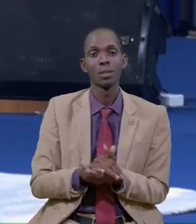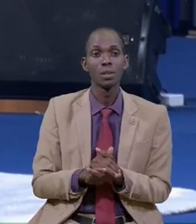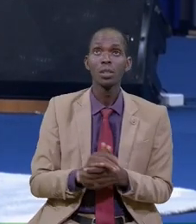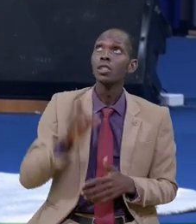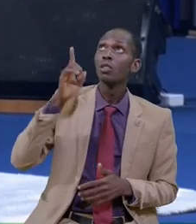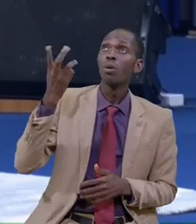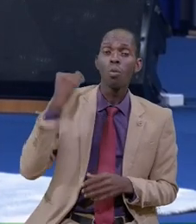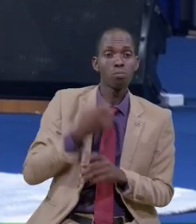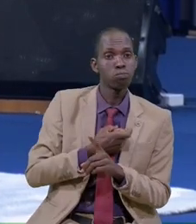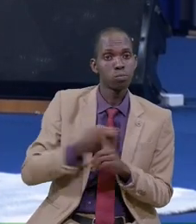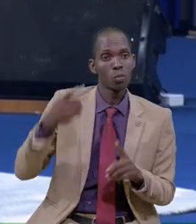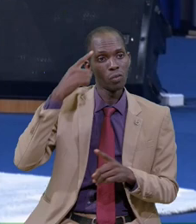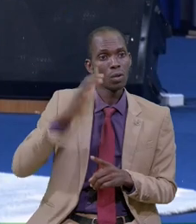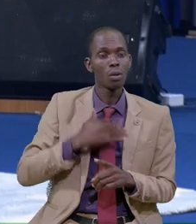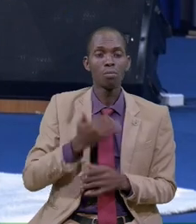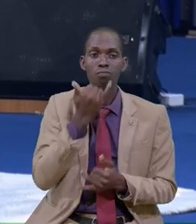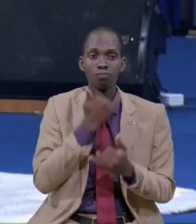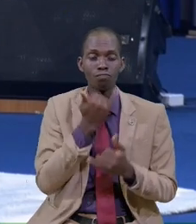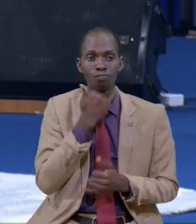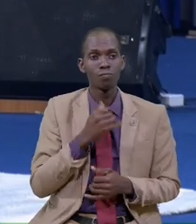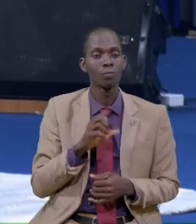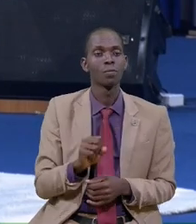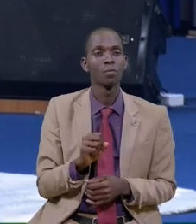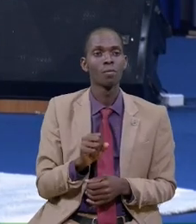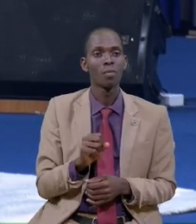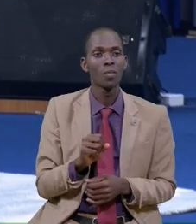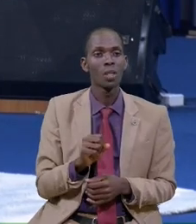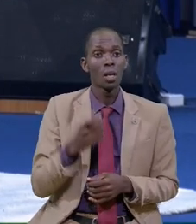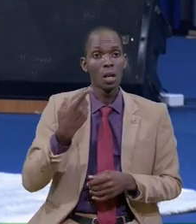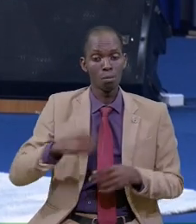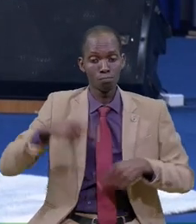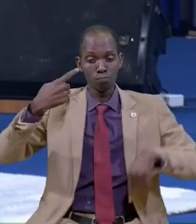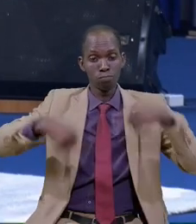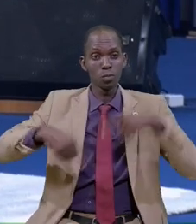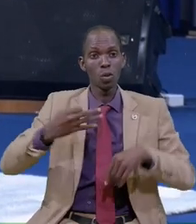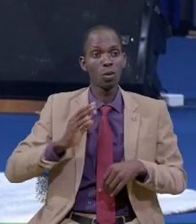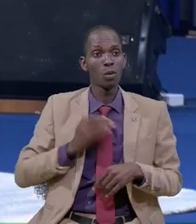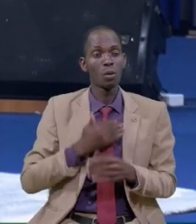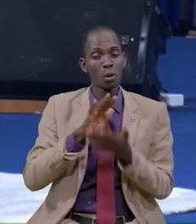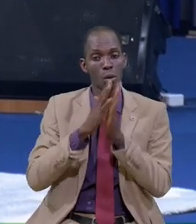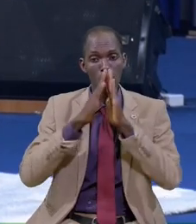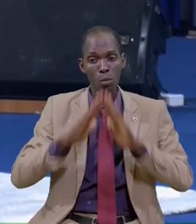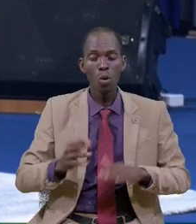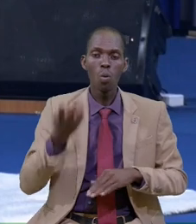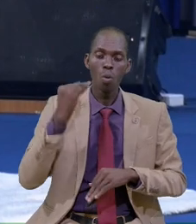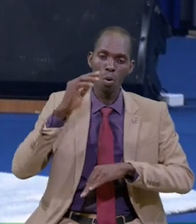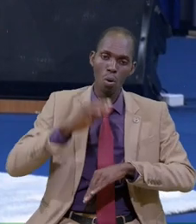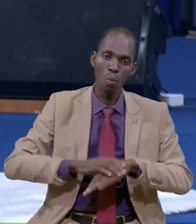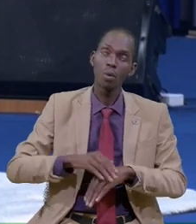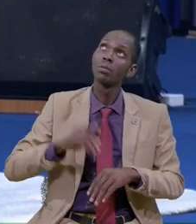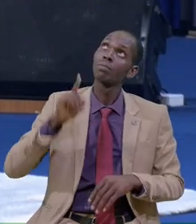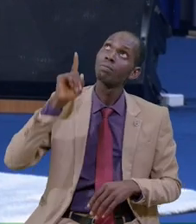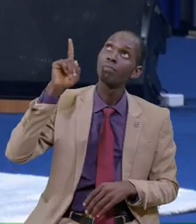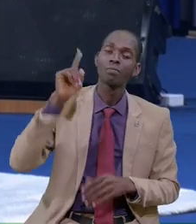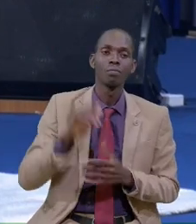bruised for our iniquities. Brisé pour nos iniquités. And the chastisement of our peace was upon him. Le châtiment qui nous